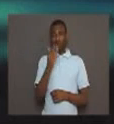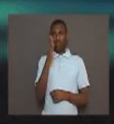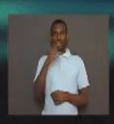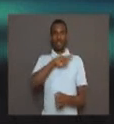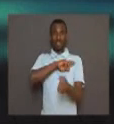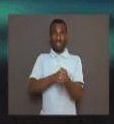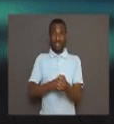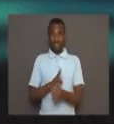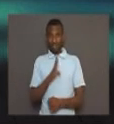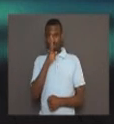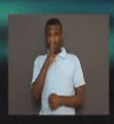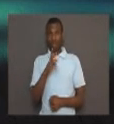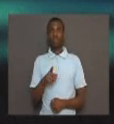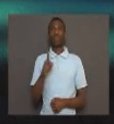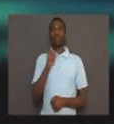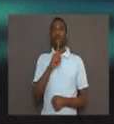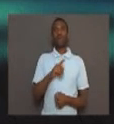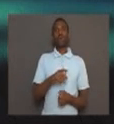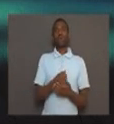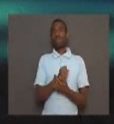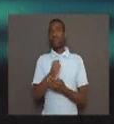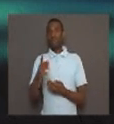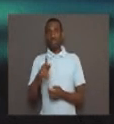from a loss of power.